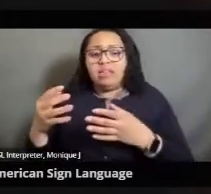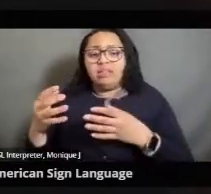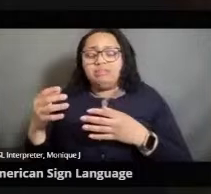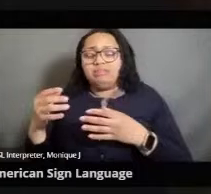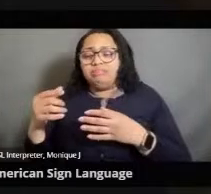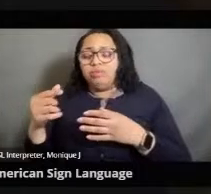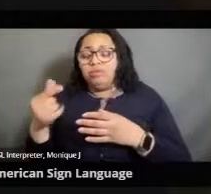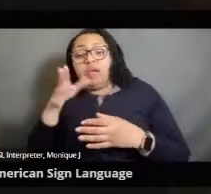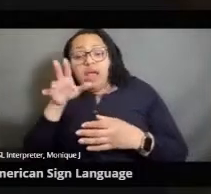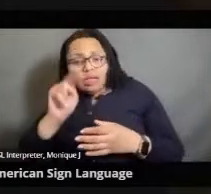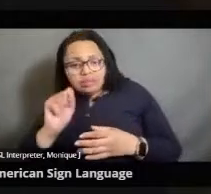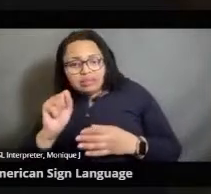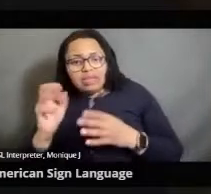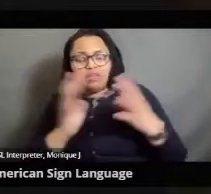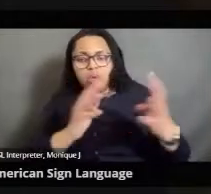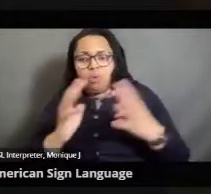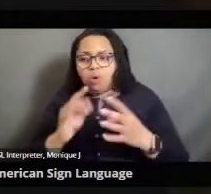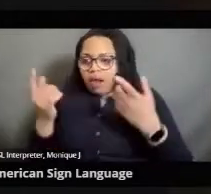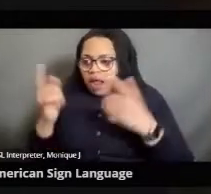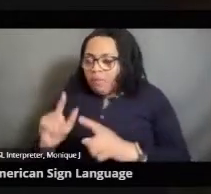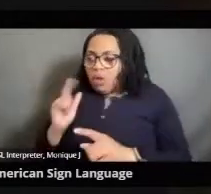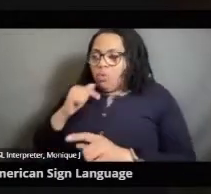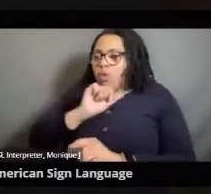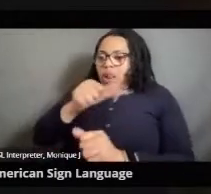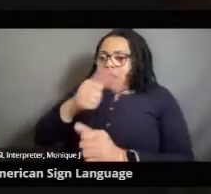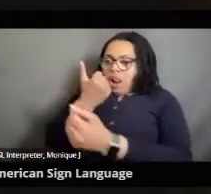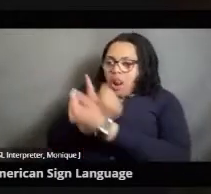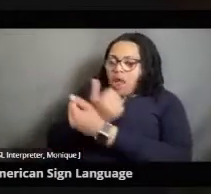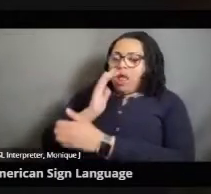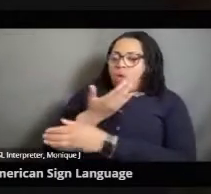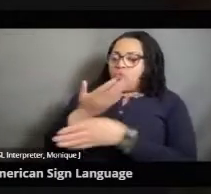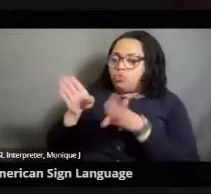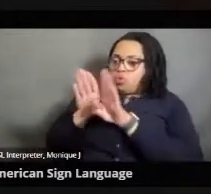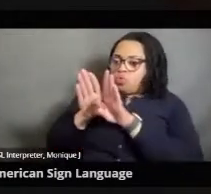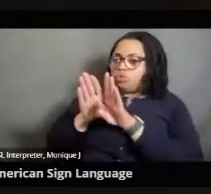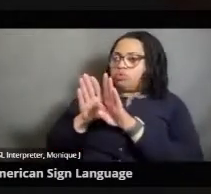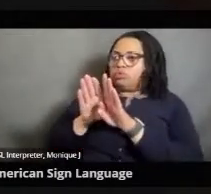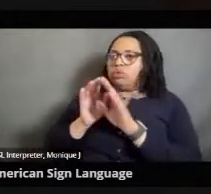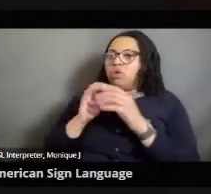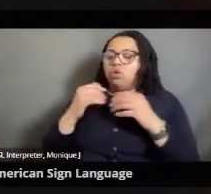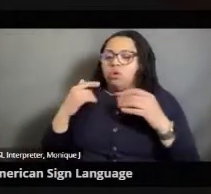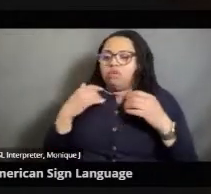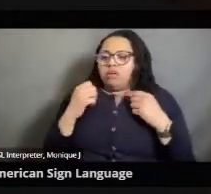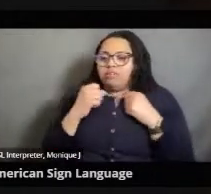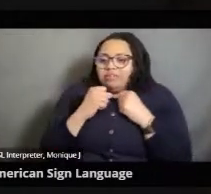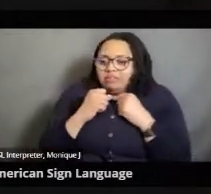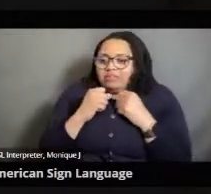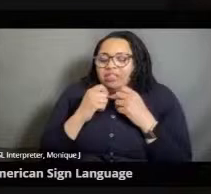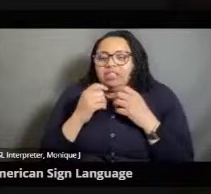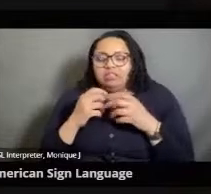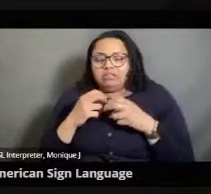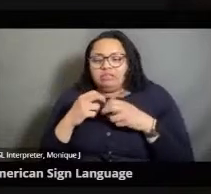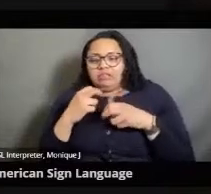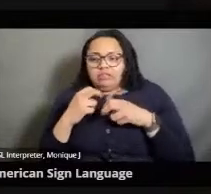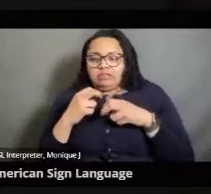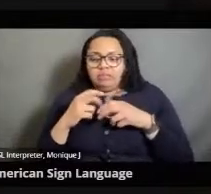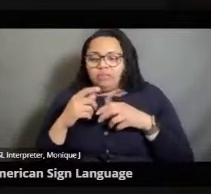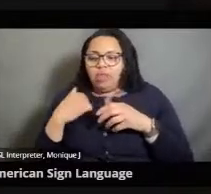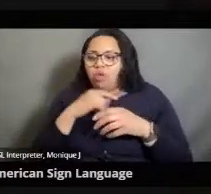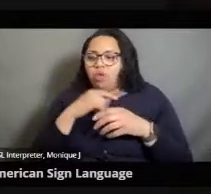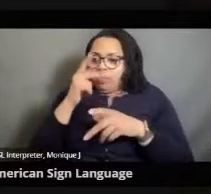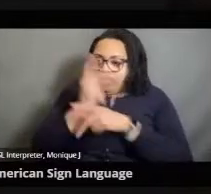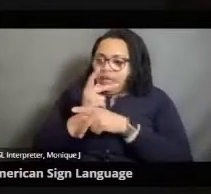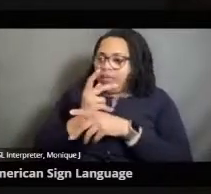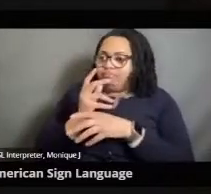our doors, lock our shoulders, so tense, so tight, and keep an arm's length. Can't sleep at